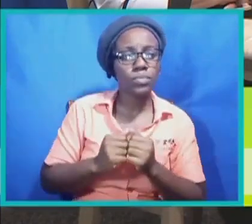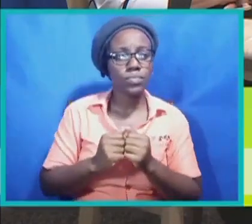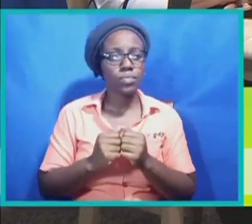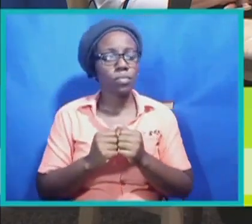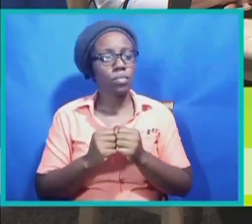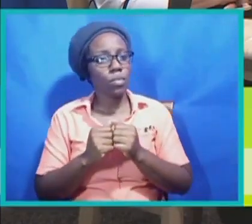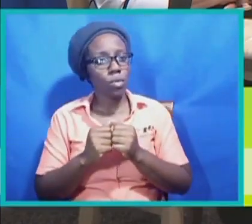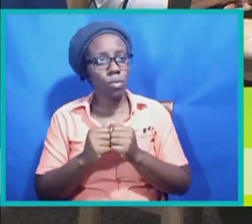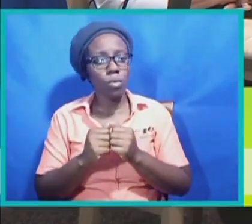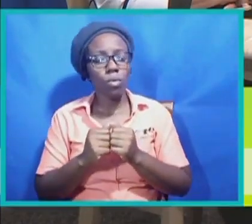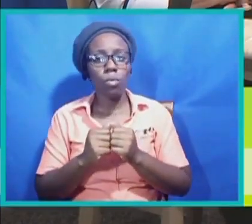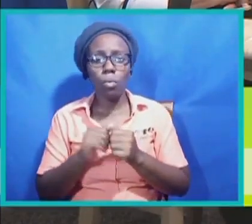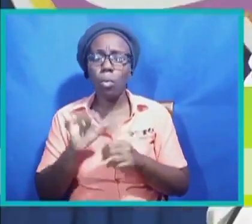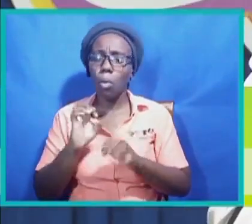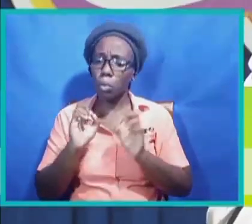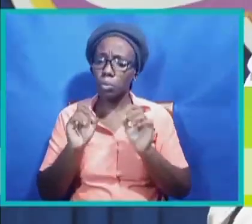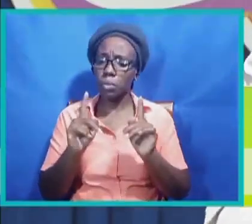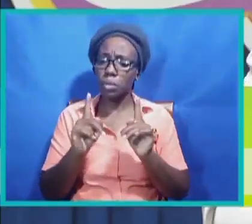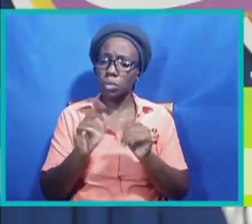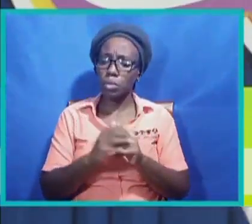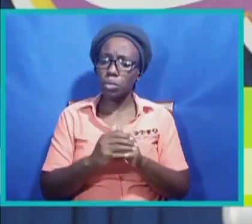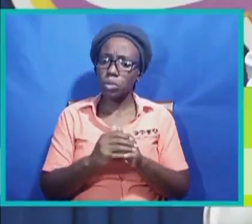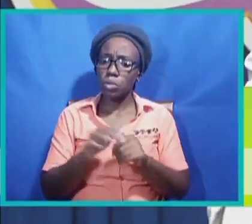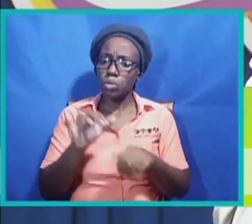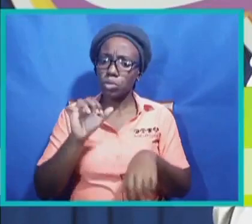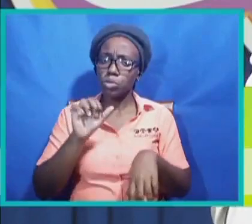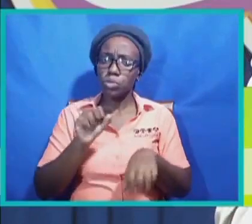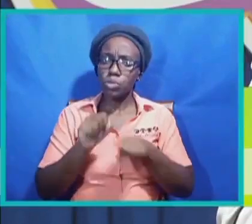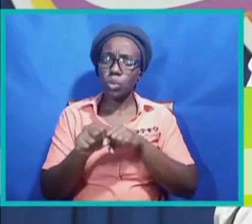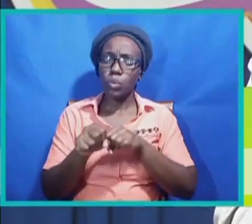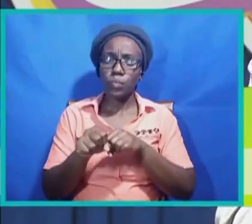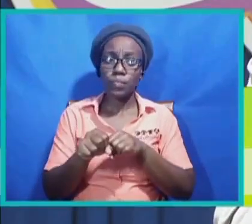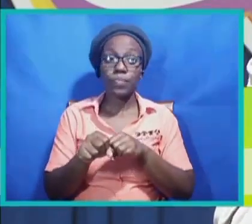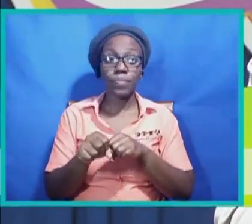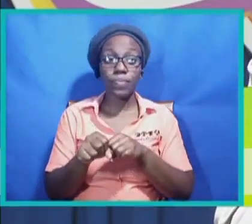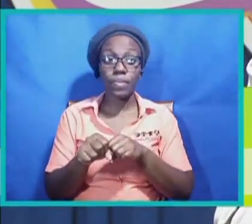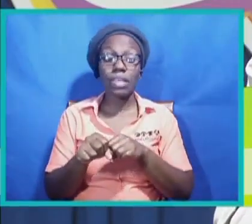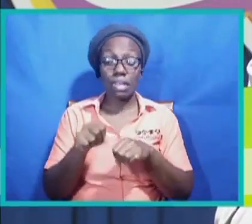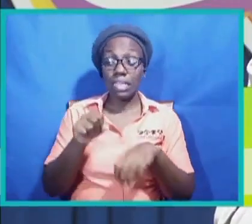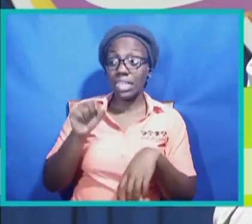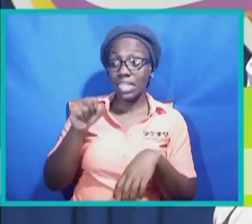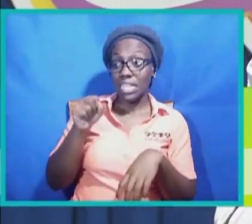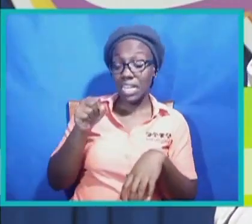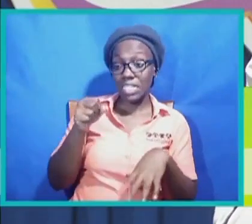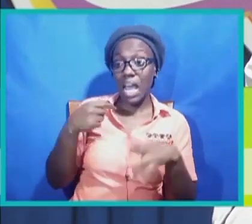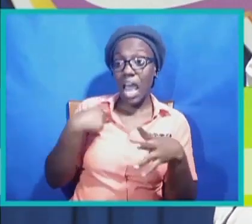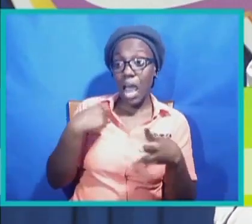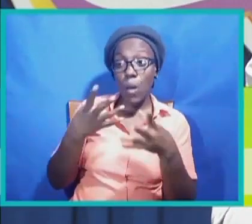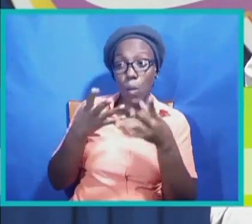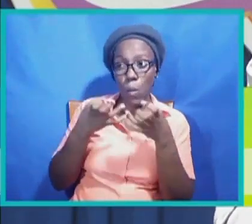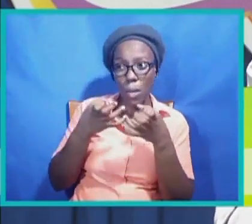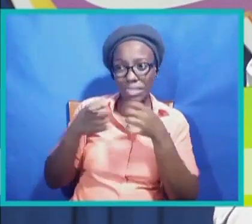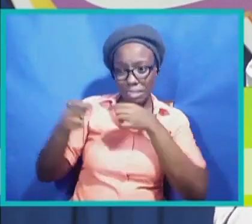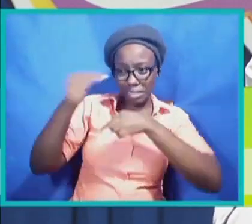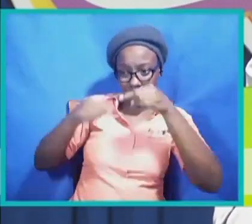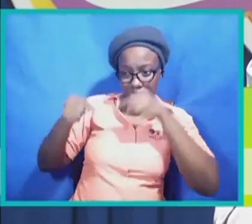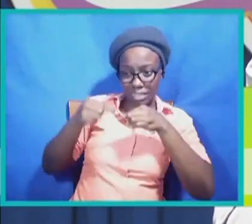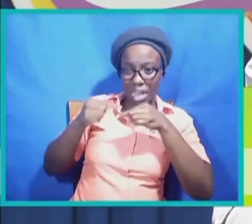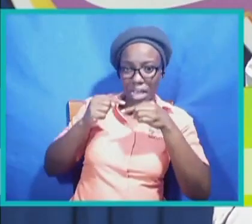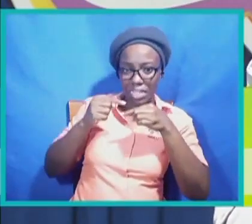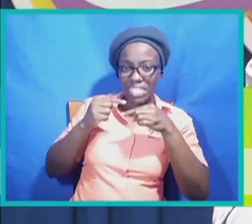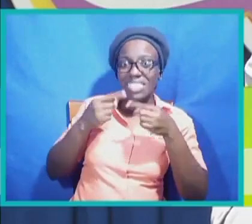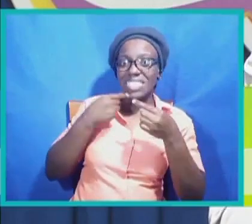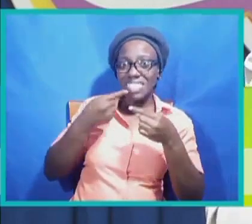some sounds of assent from you, Dr. Paul? So I want to cycle back to the first point made by Mr. Sicharan about the role that